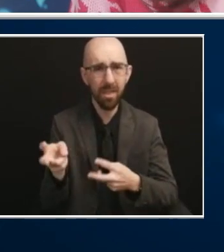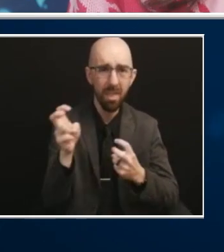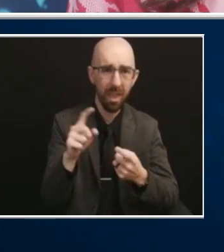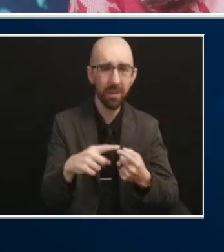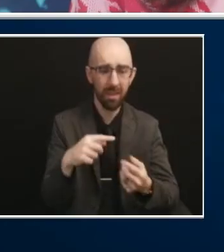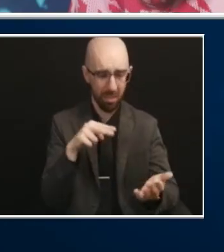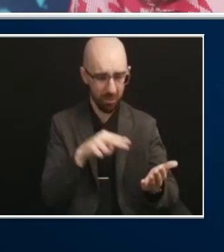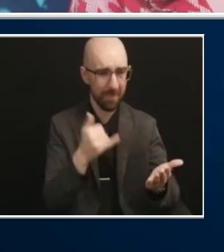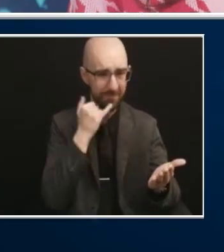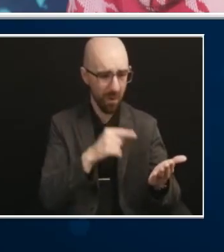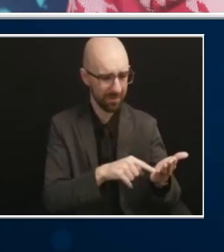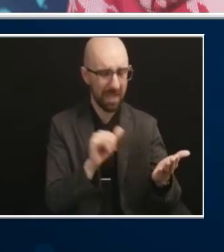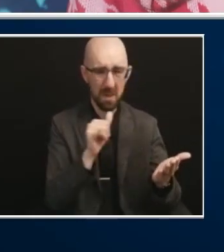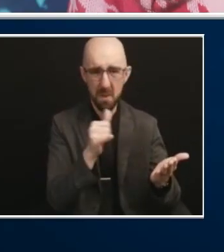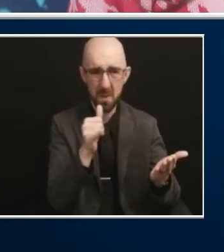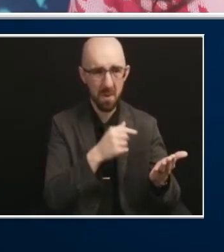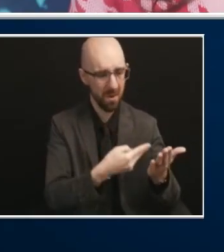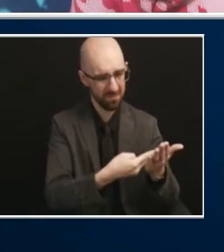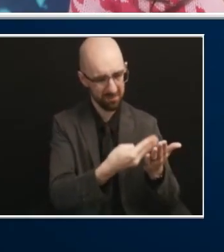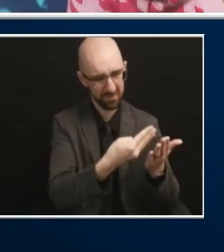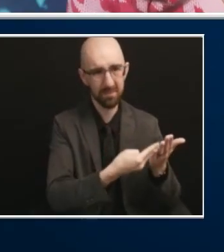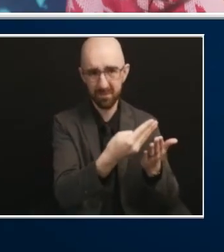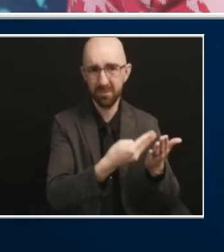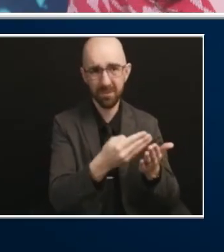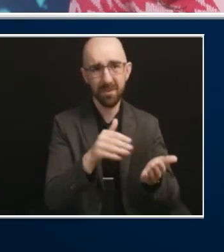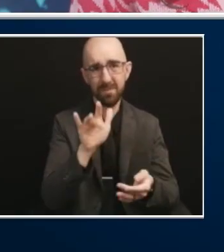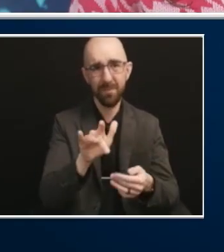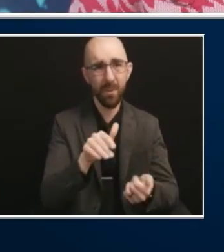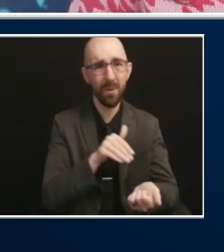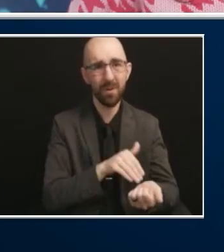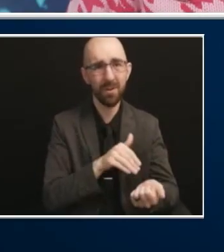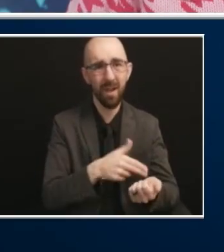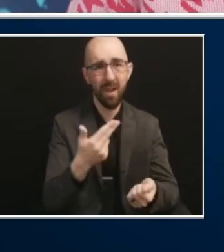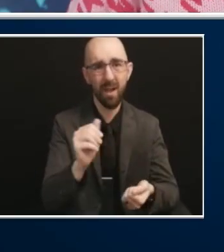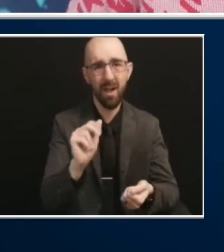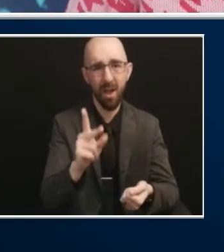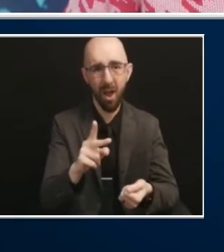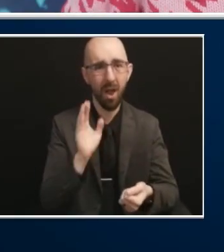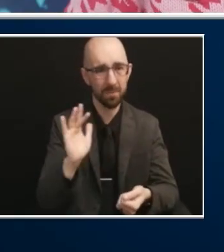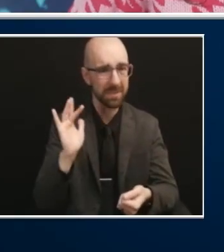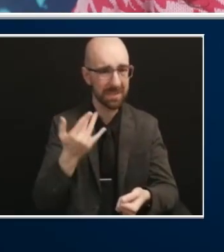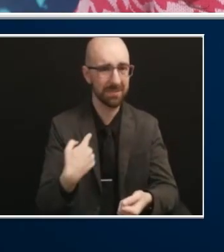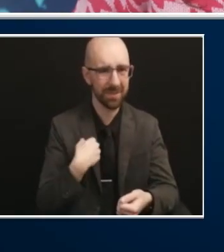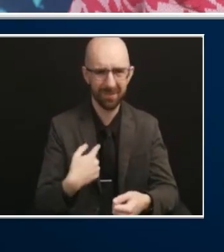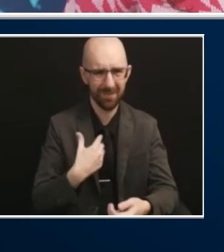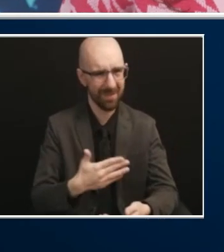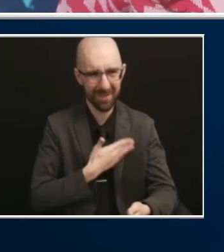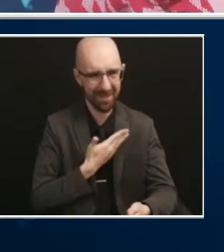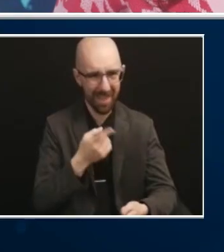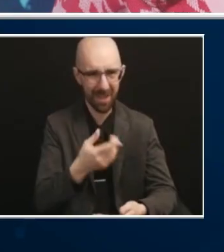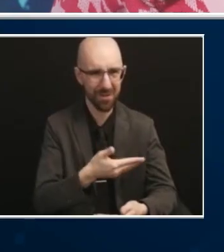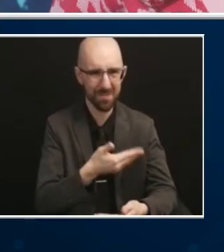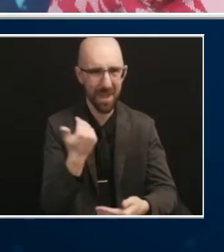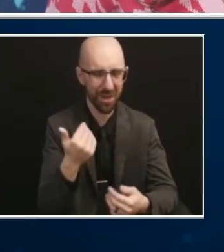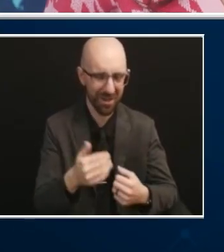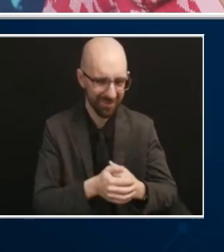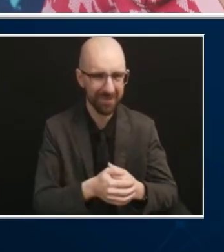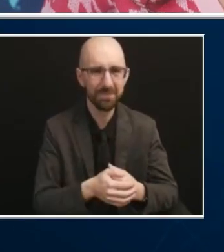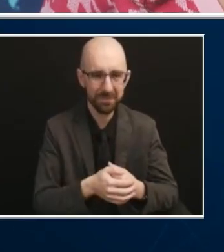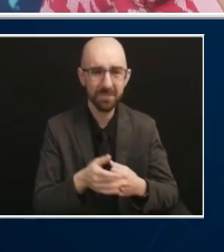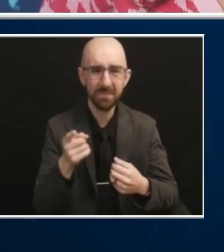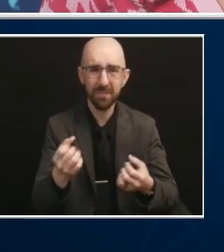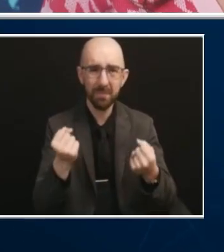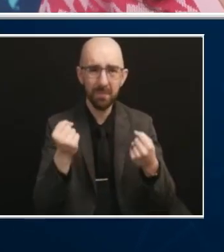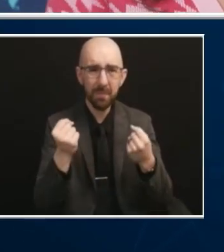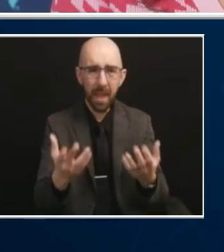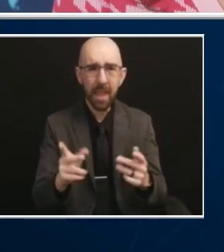thought, oh boy, poor Dr. Hawkinson's going to be tired of me. We're glad you're better. We're glad you're Thank you. So there were so many people who